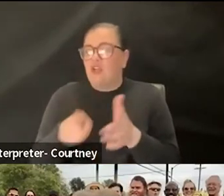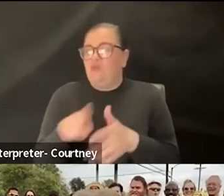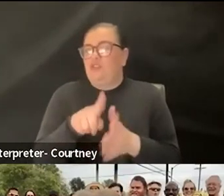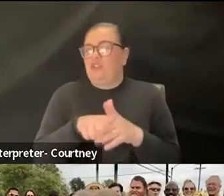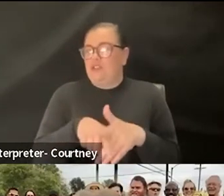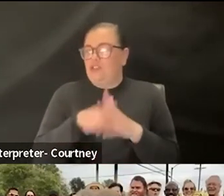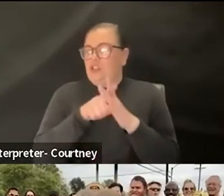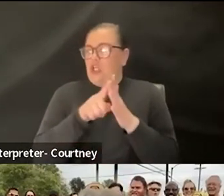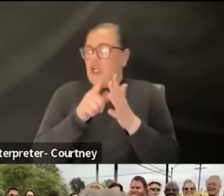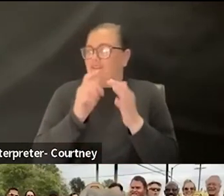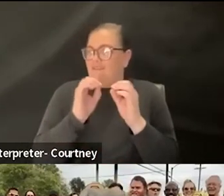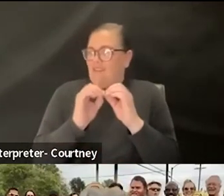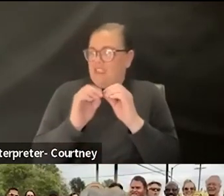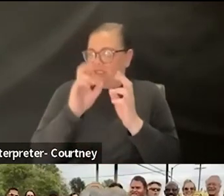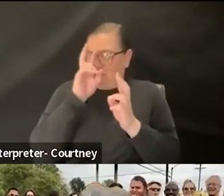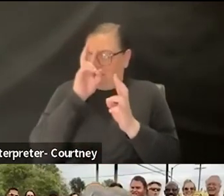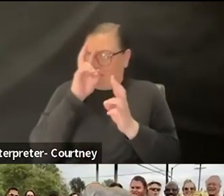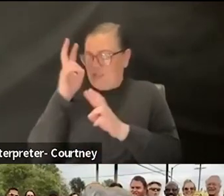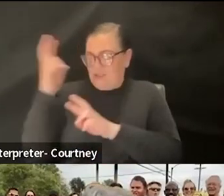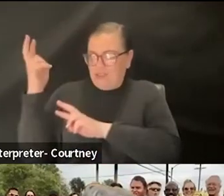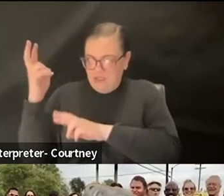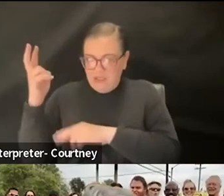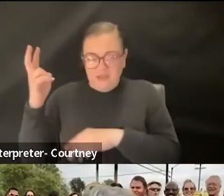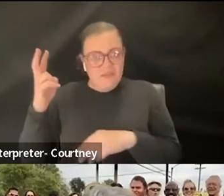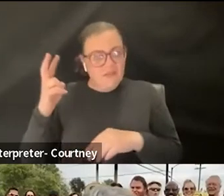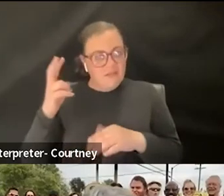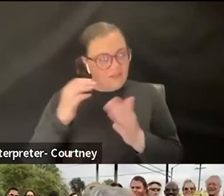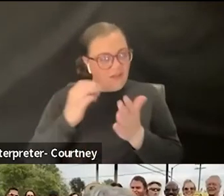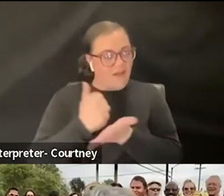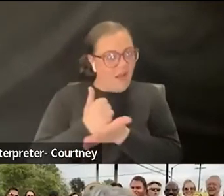things. Yeah, beautiful.